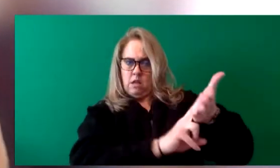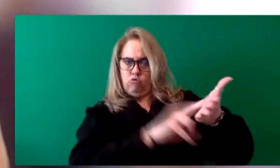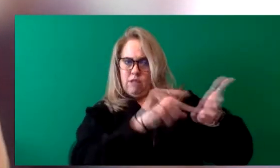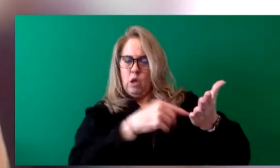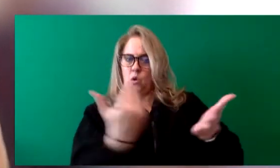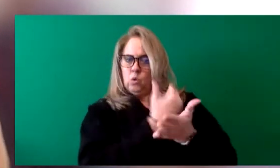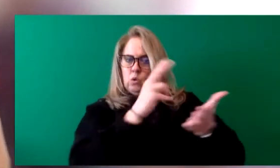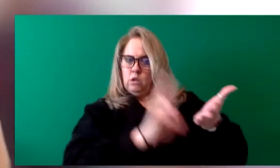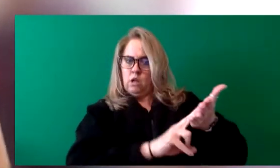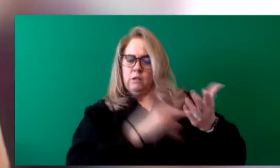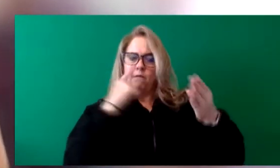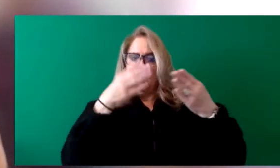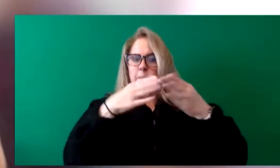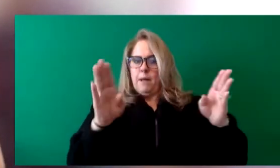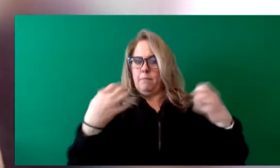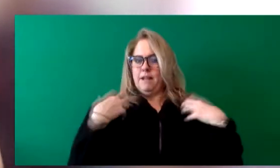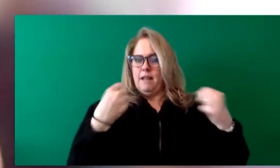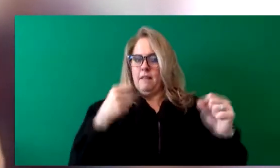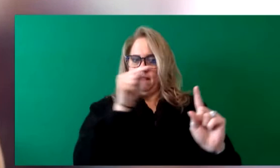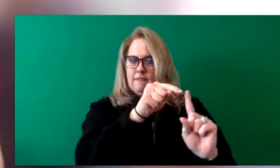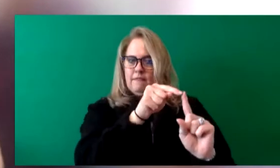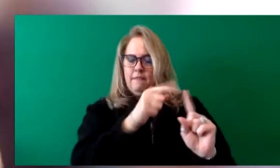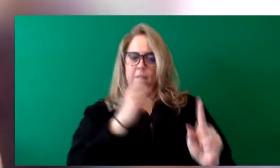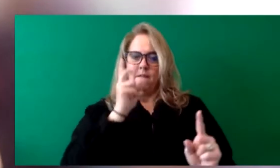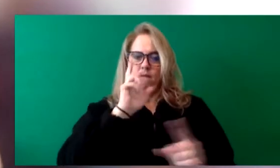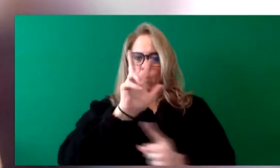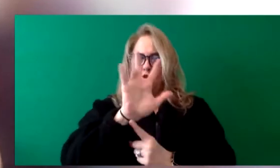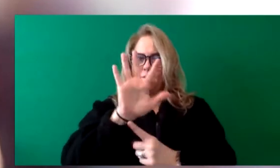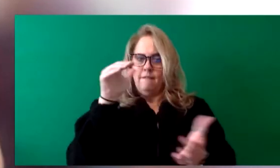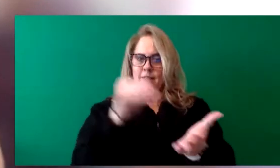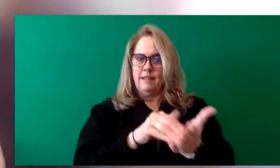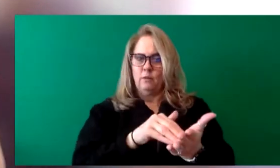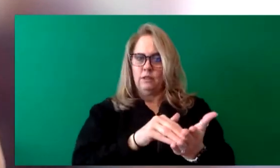contract for public health for $35,000.